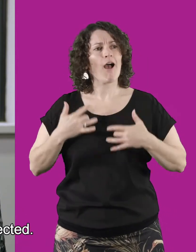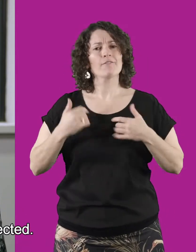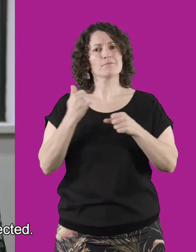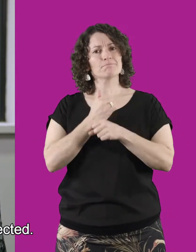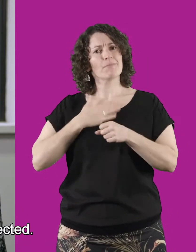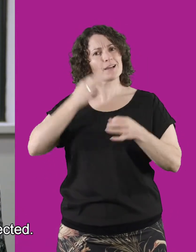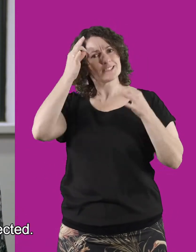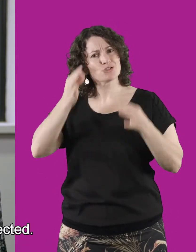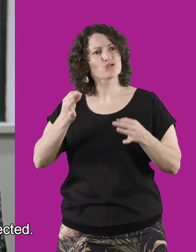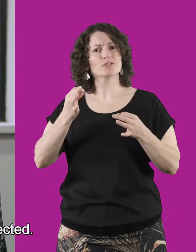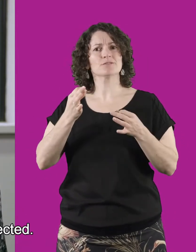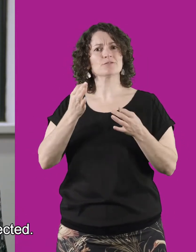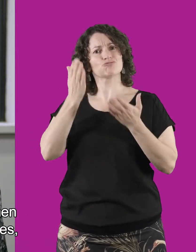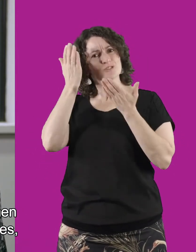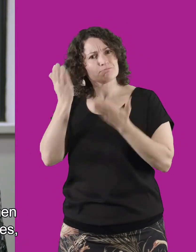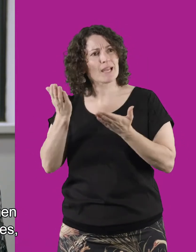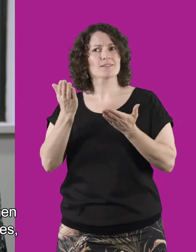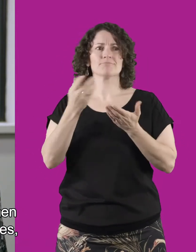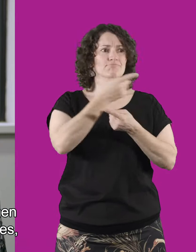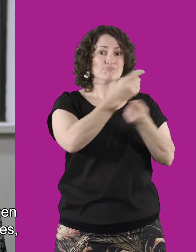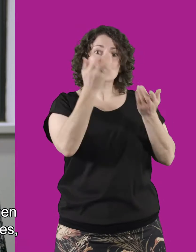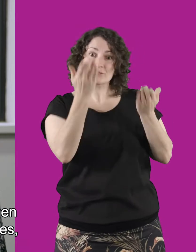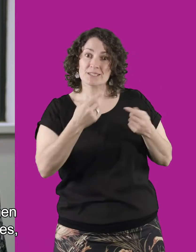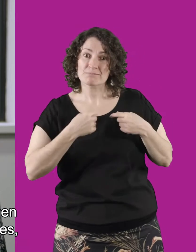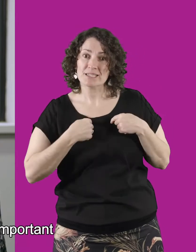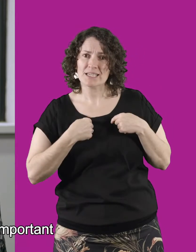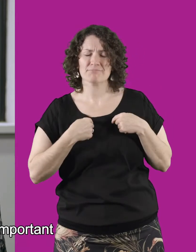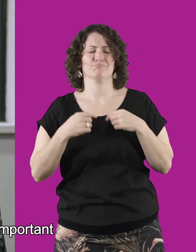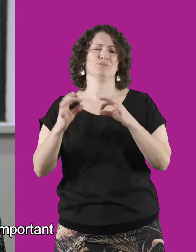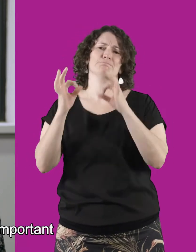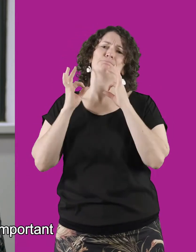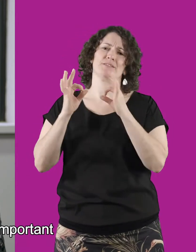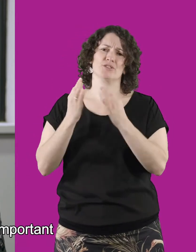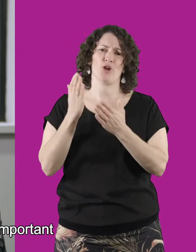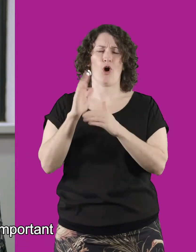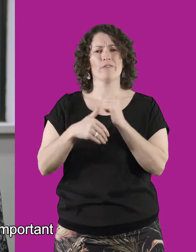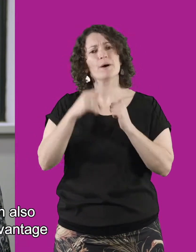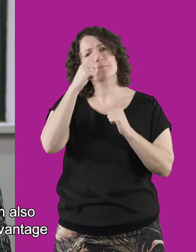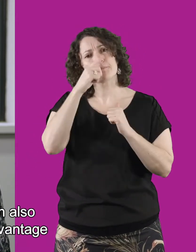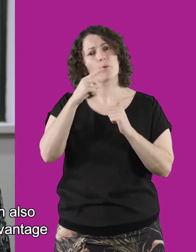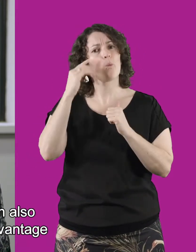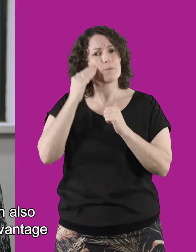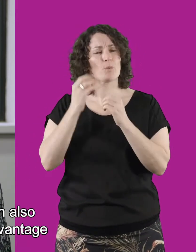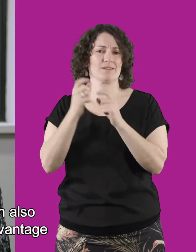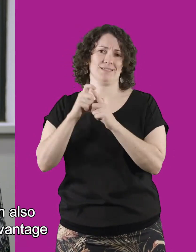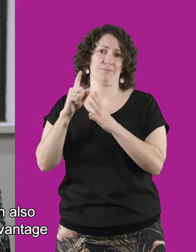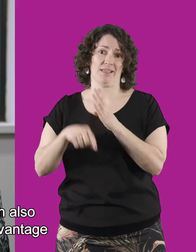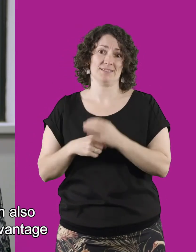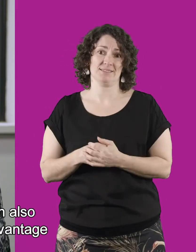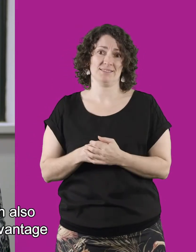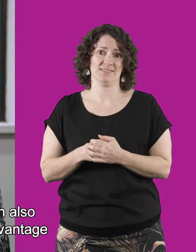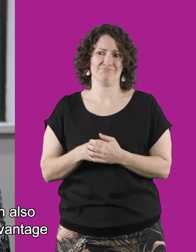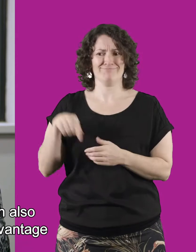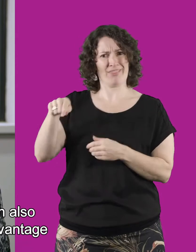and to be respected. And for women with disabilities, that's particularly important because we can also